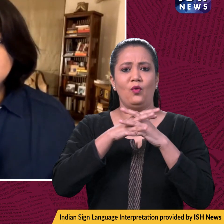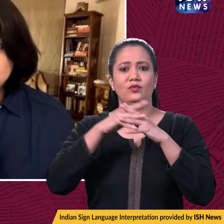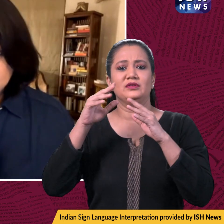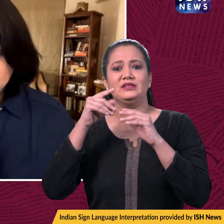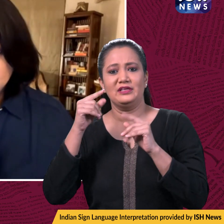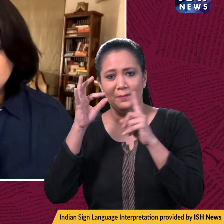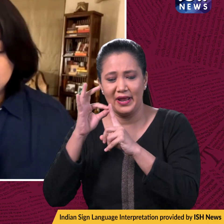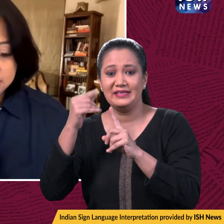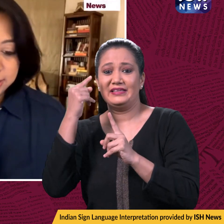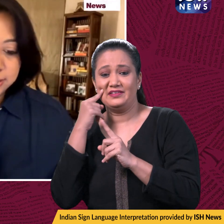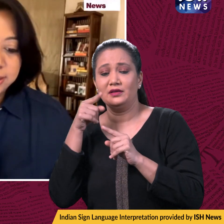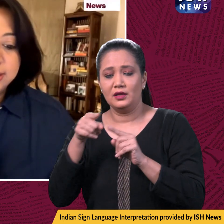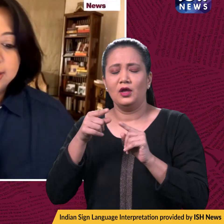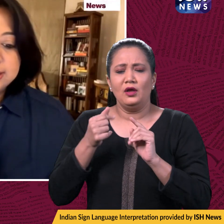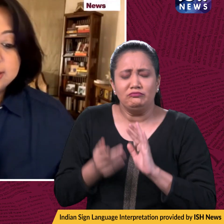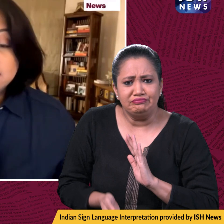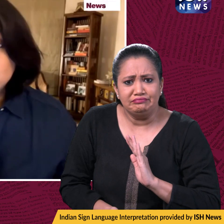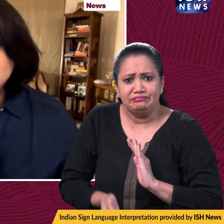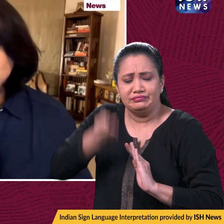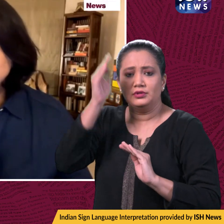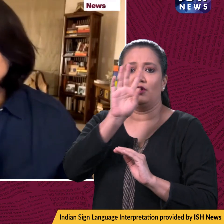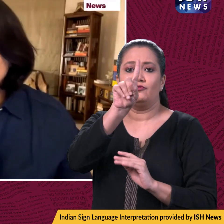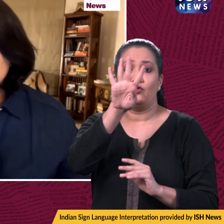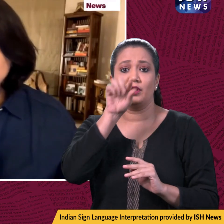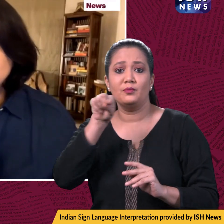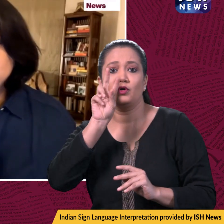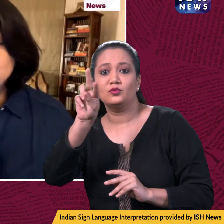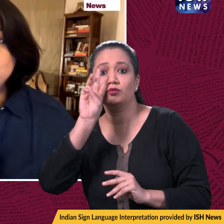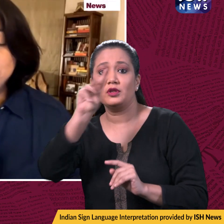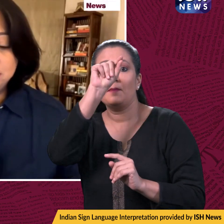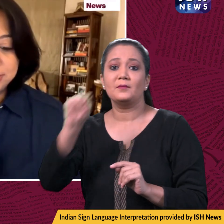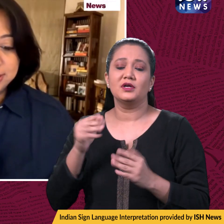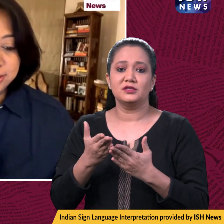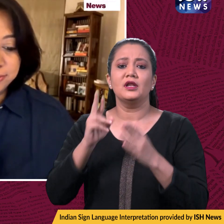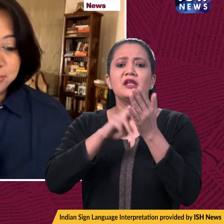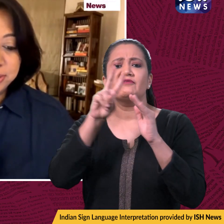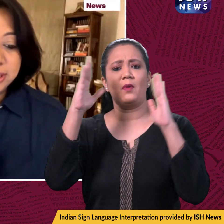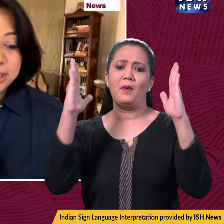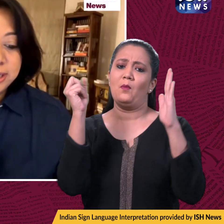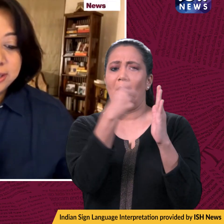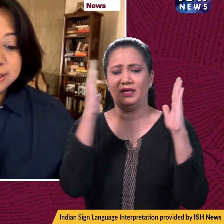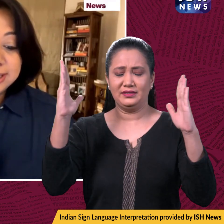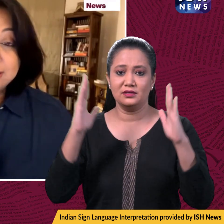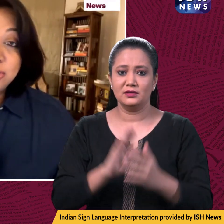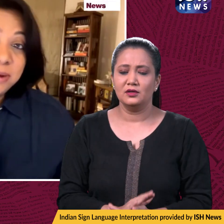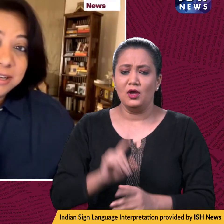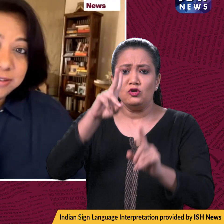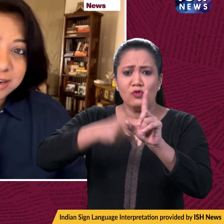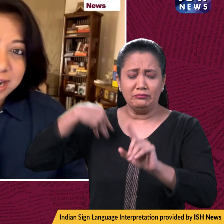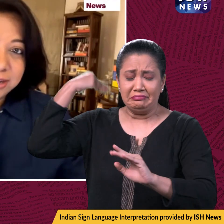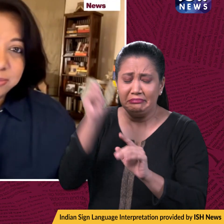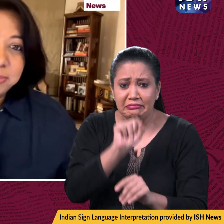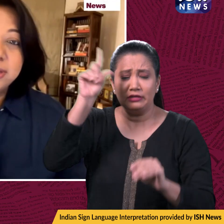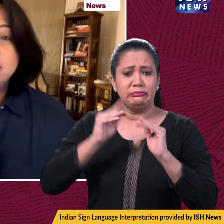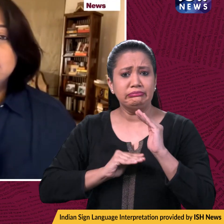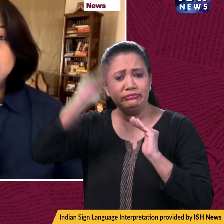price inflation in India is surged to 14.23% in November. That's a 12-year